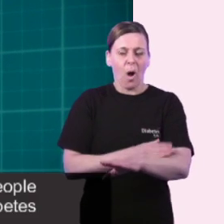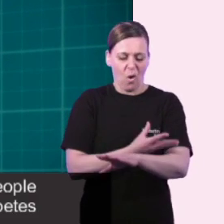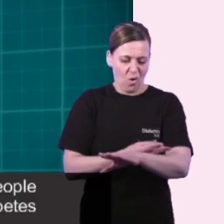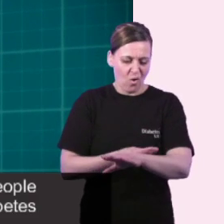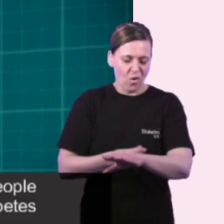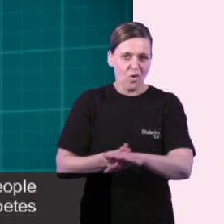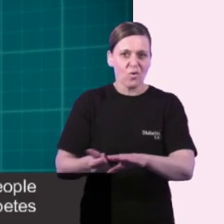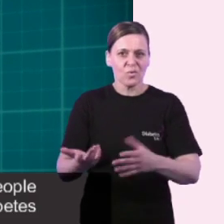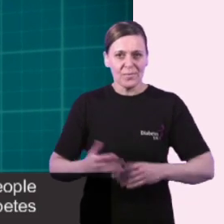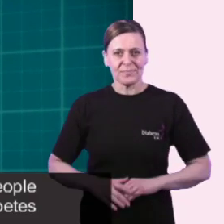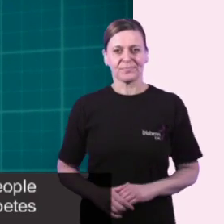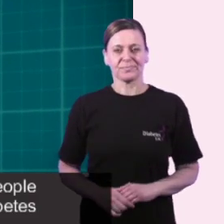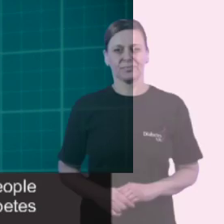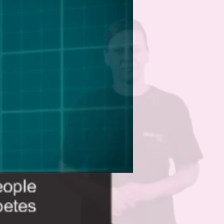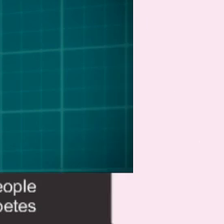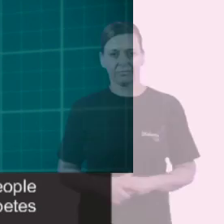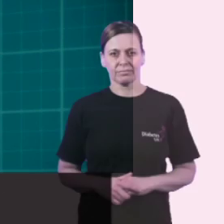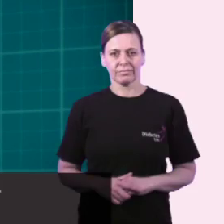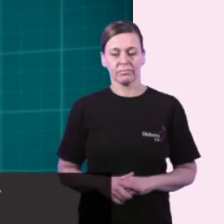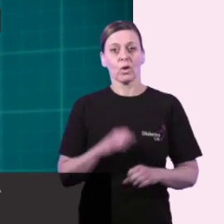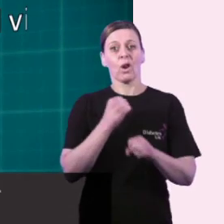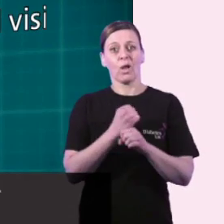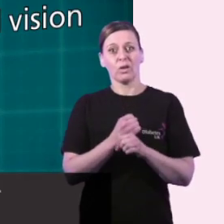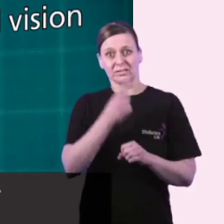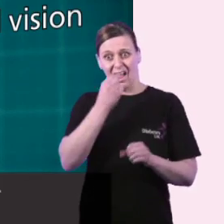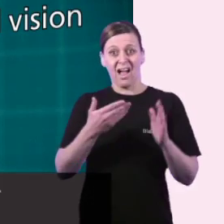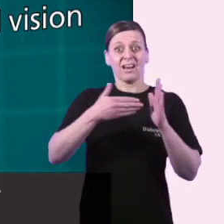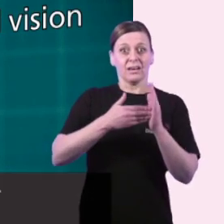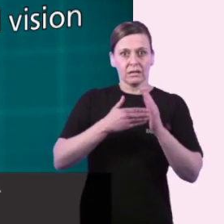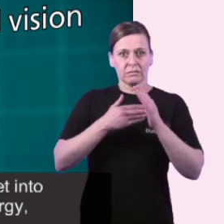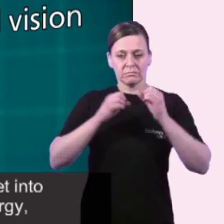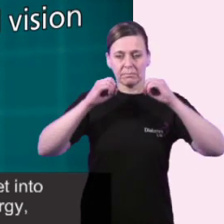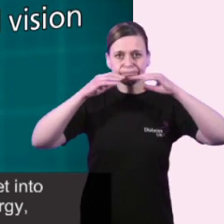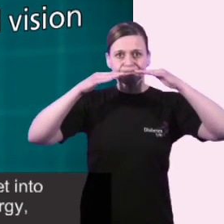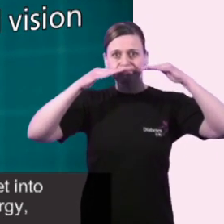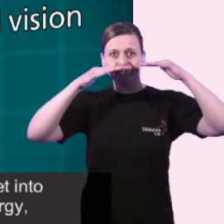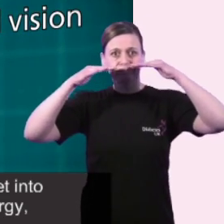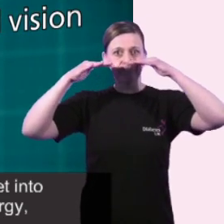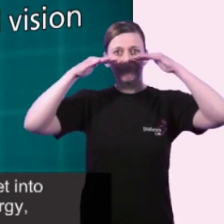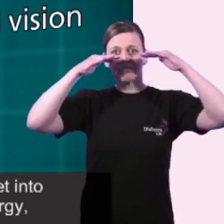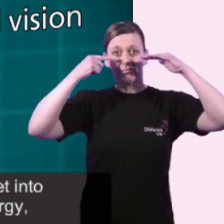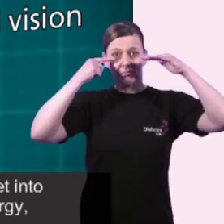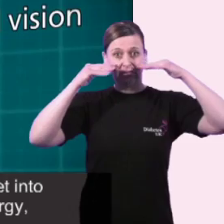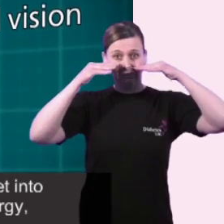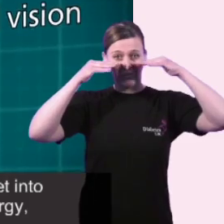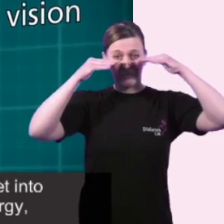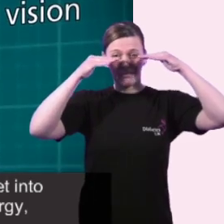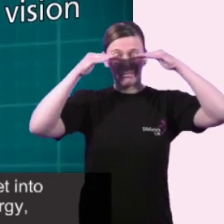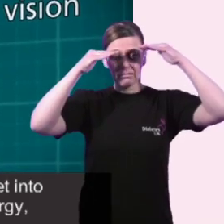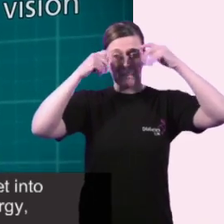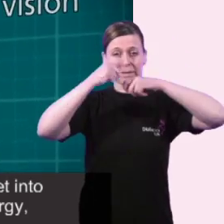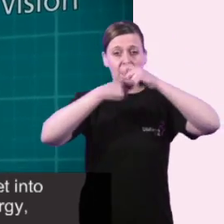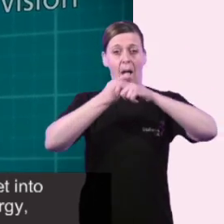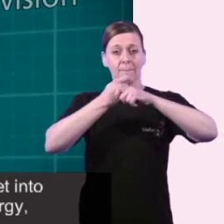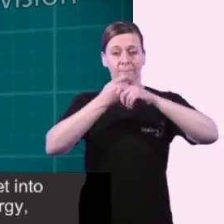people with undiagnosed type 1 diabetes can have blurred vision. Because the glucose can't get into the cells to be used